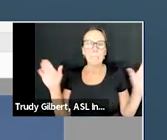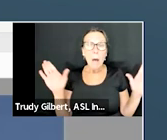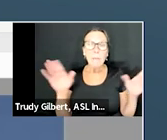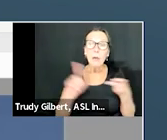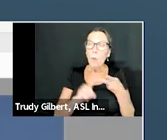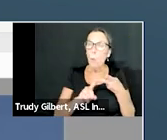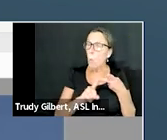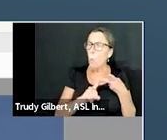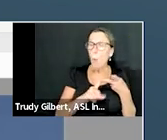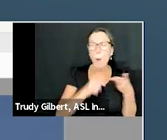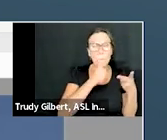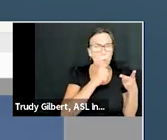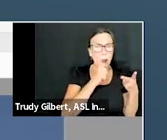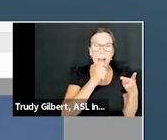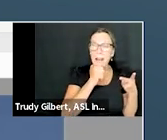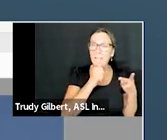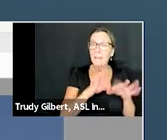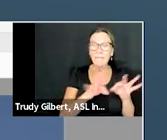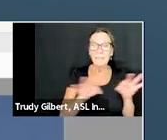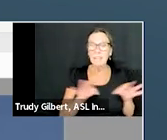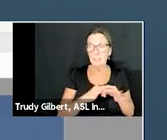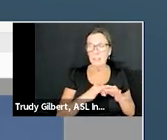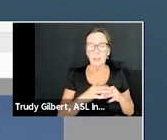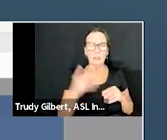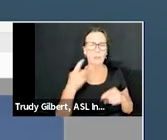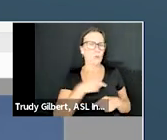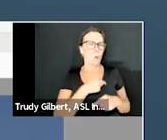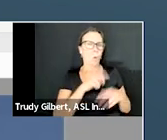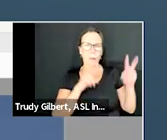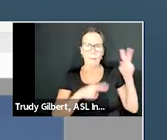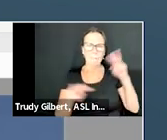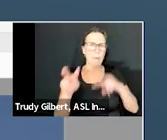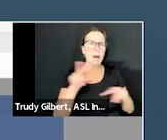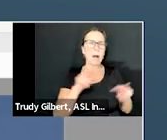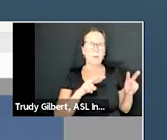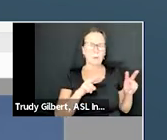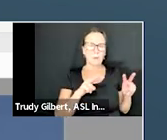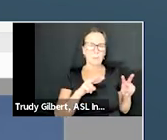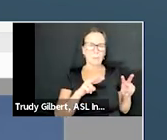facility. So we monitor in